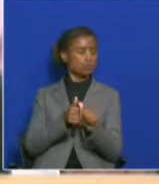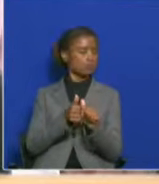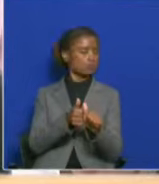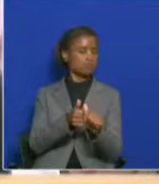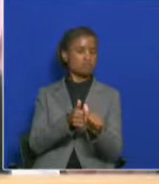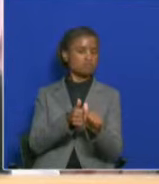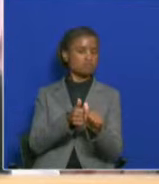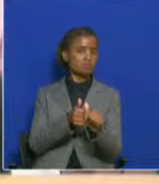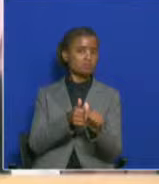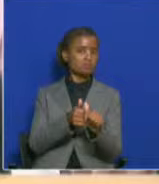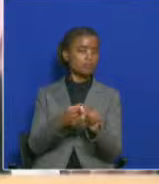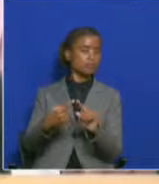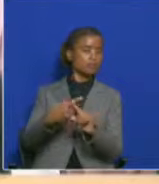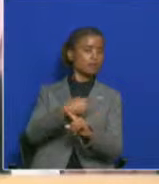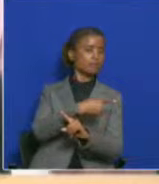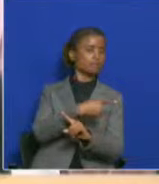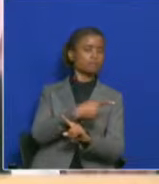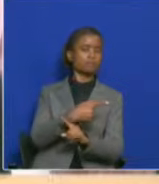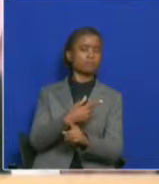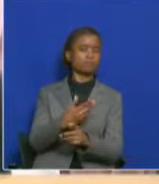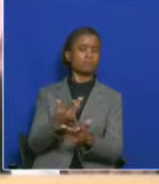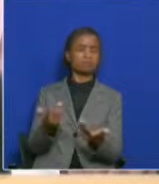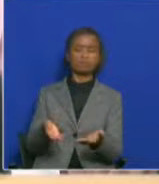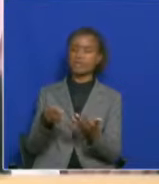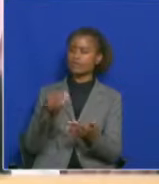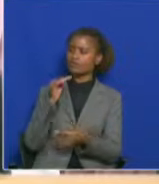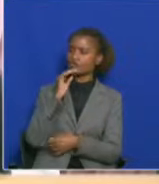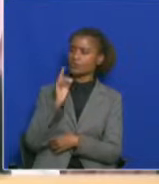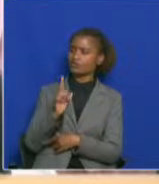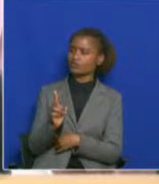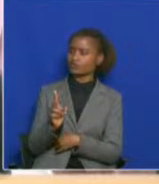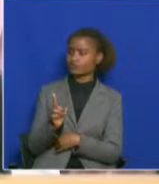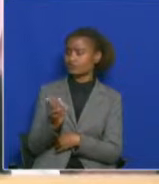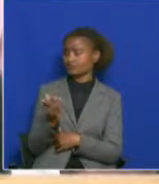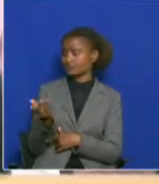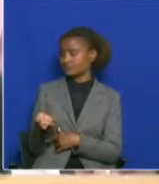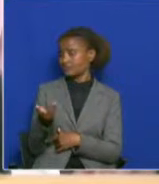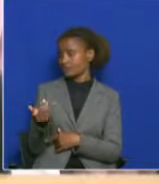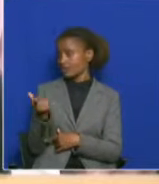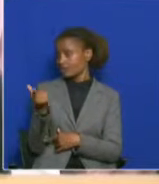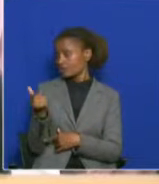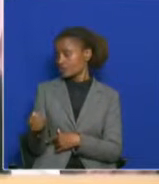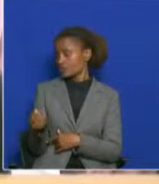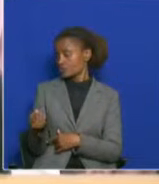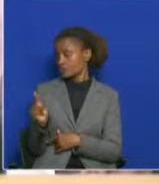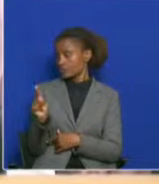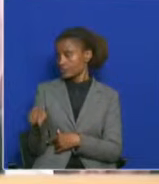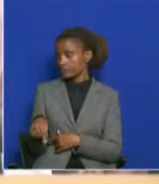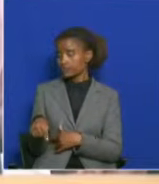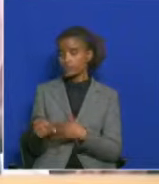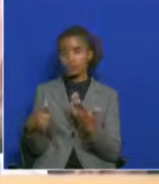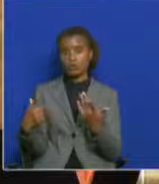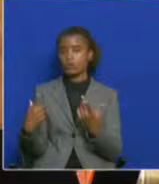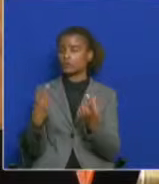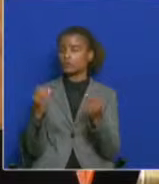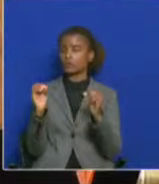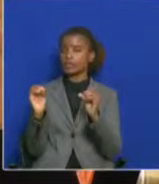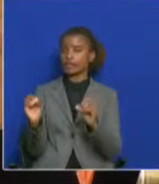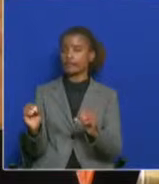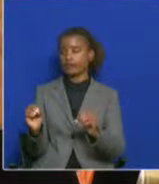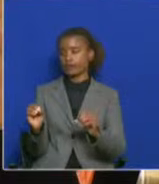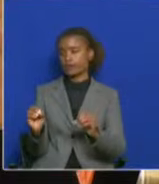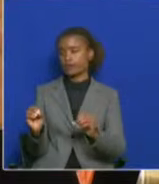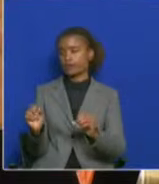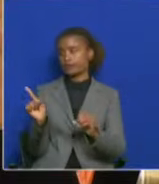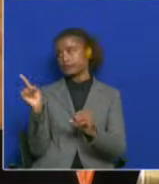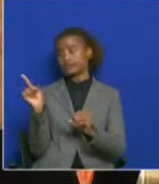what are you saying could or should have been done, which was not done by General Khan when he's approached in this way? What